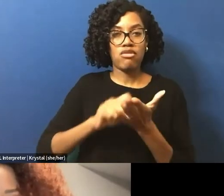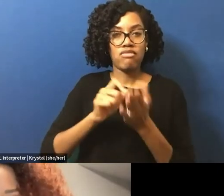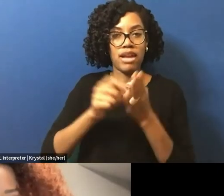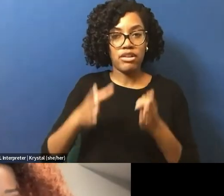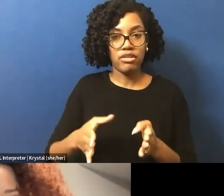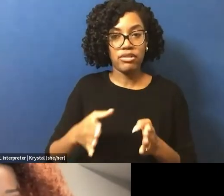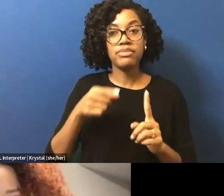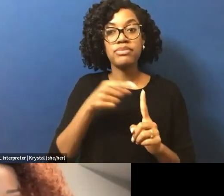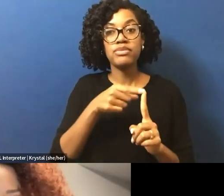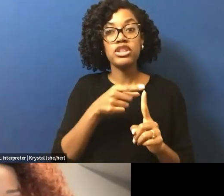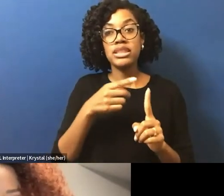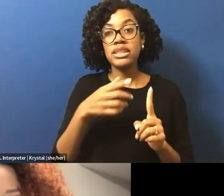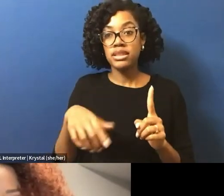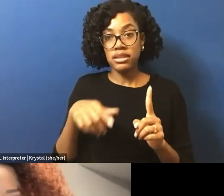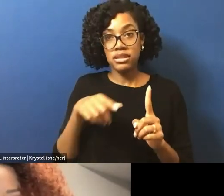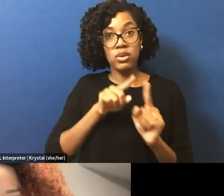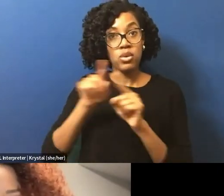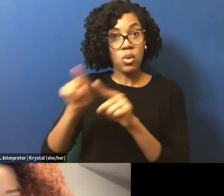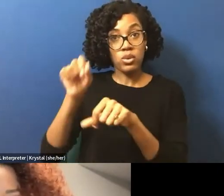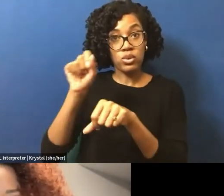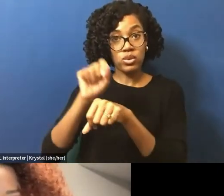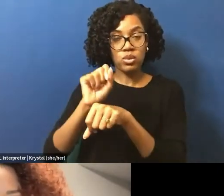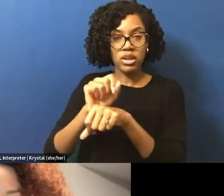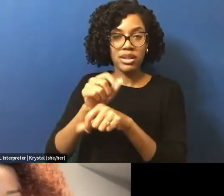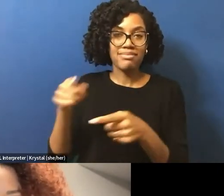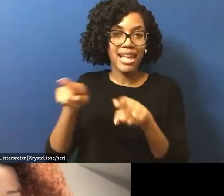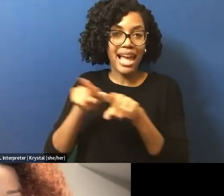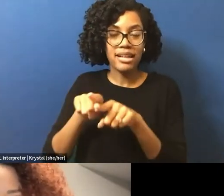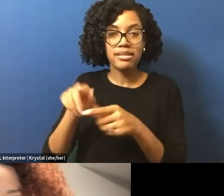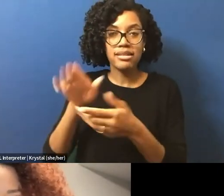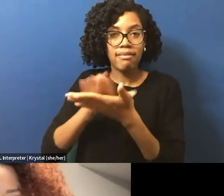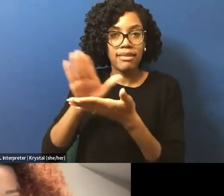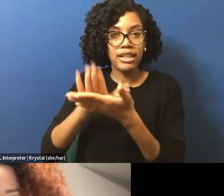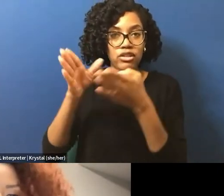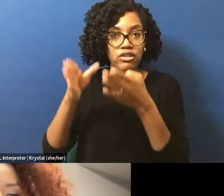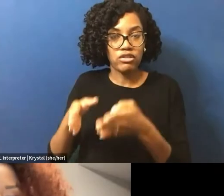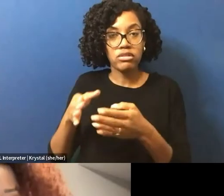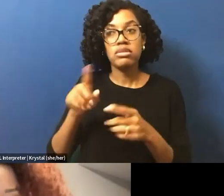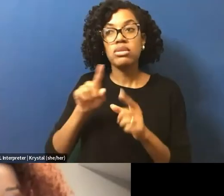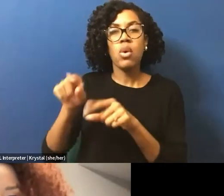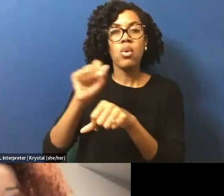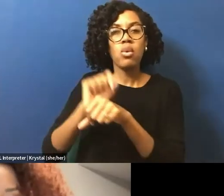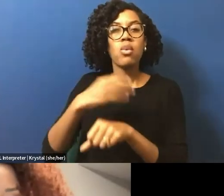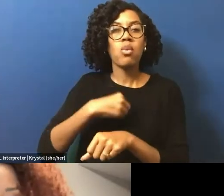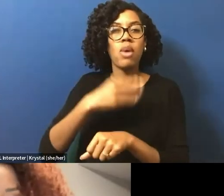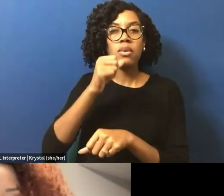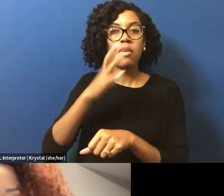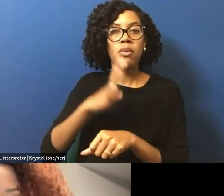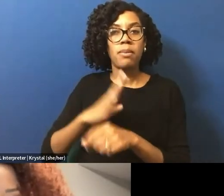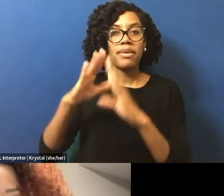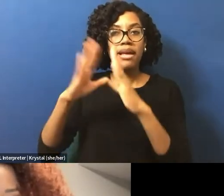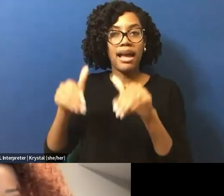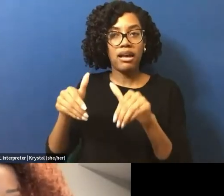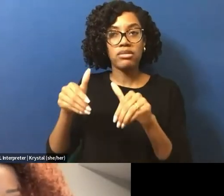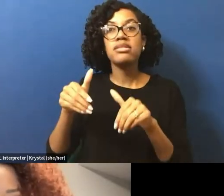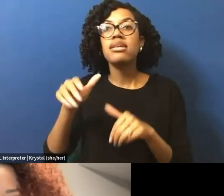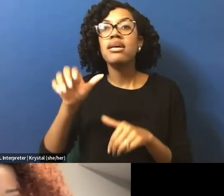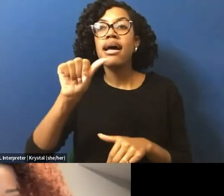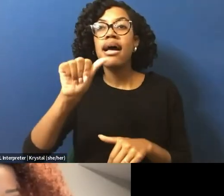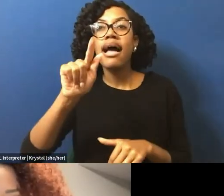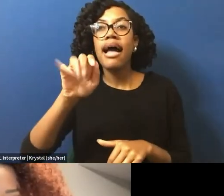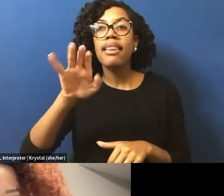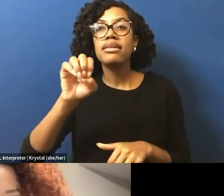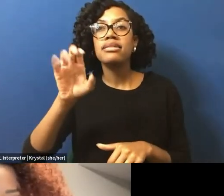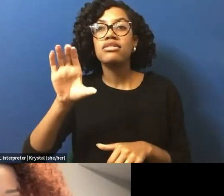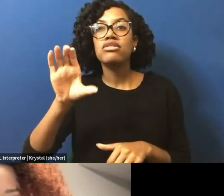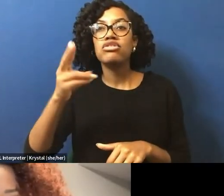and she goes and works in a white woman's home, then goes home every day and tells her friend Marge about it. And even though it's all fiction, through their